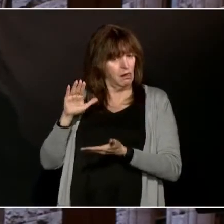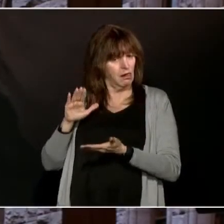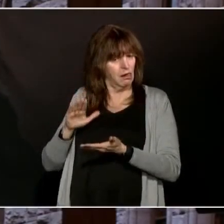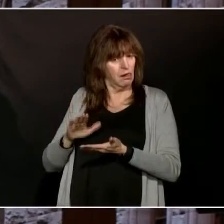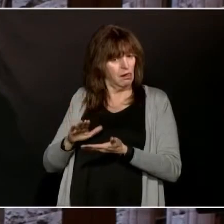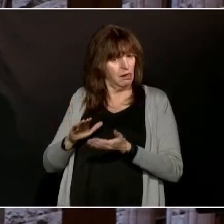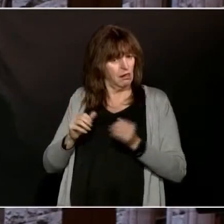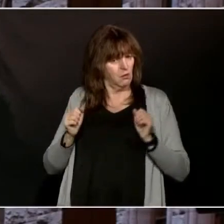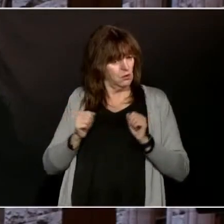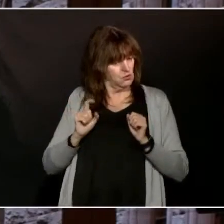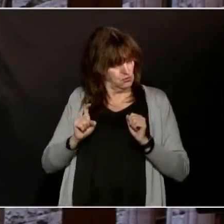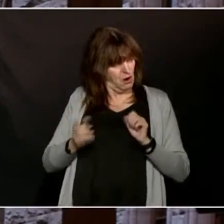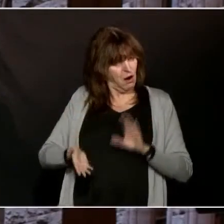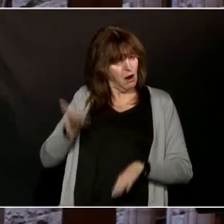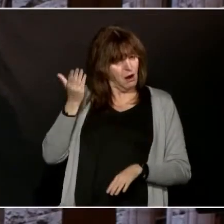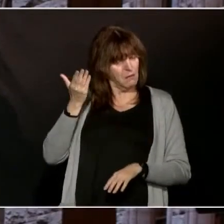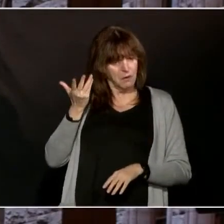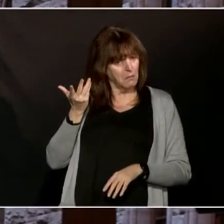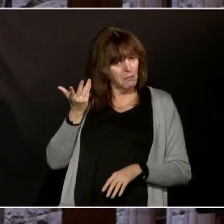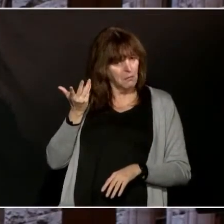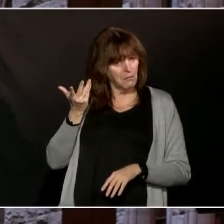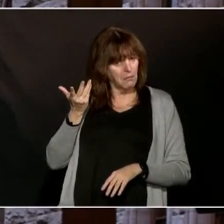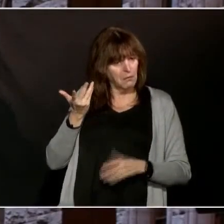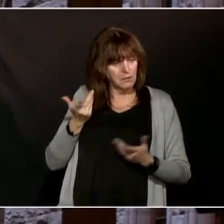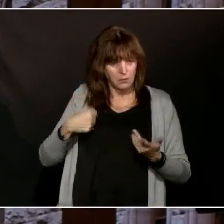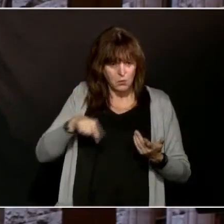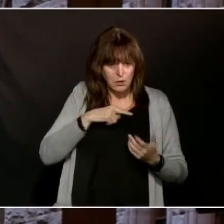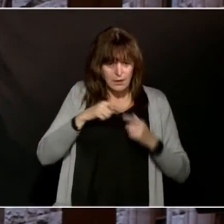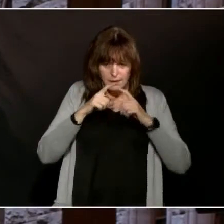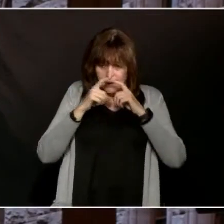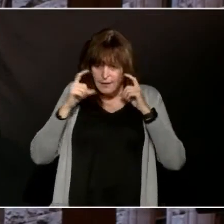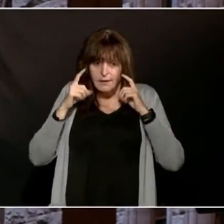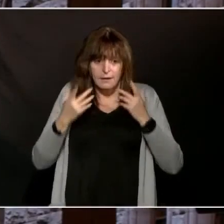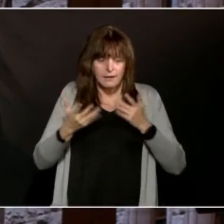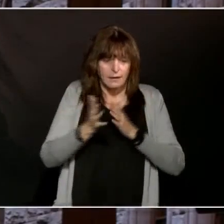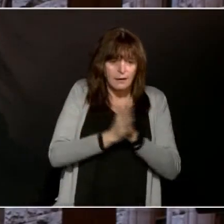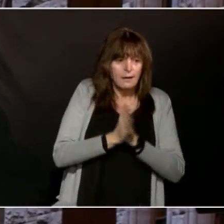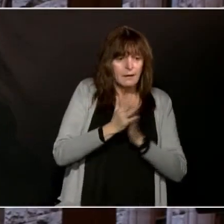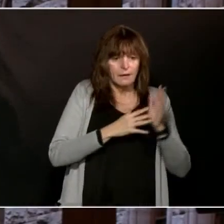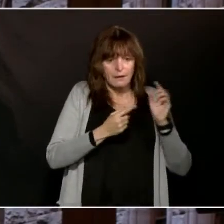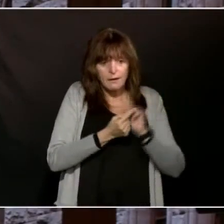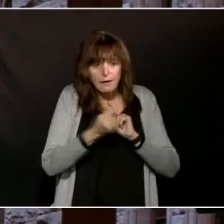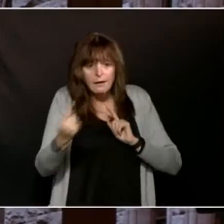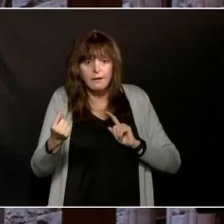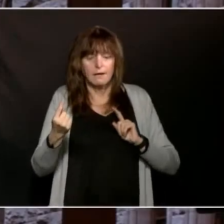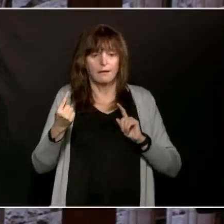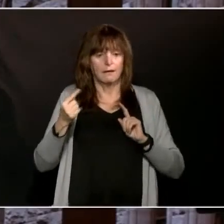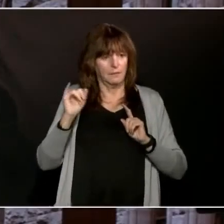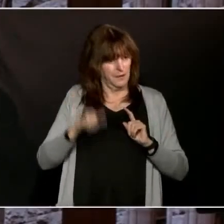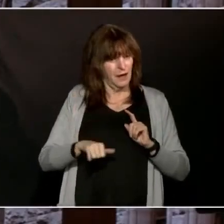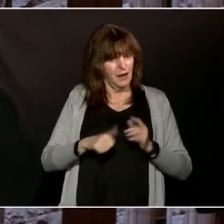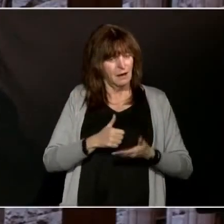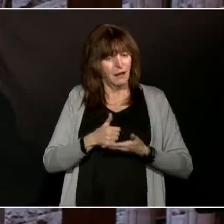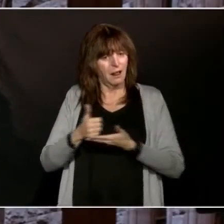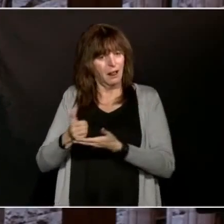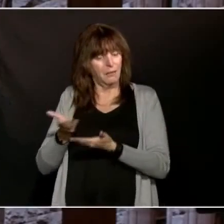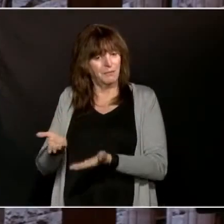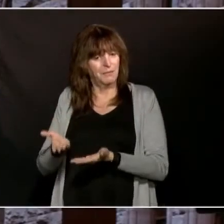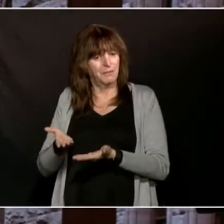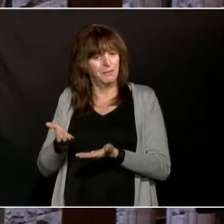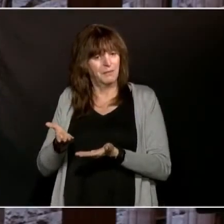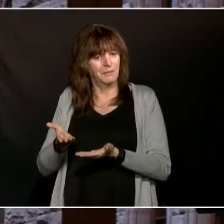with all the protection and masking that, it tells you it's having an impact, not just on COVID. It's having an impact on these other respiratory viruses, which